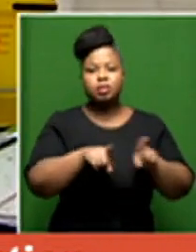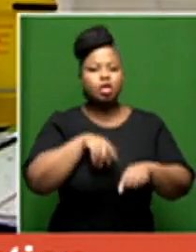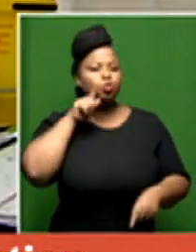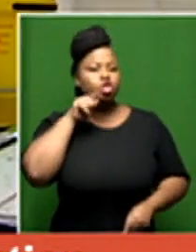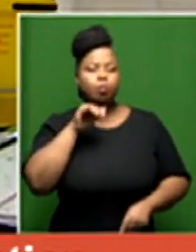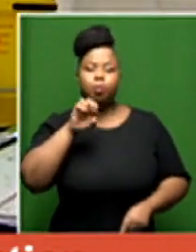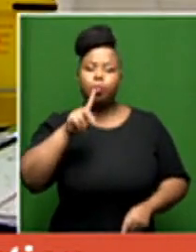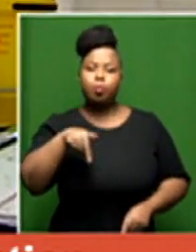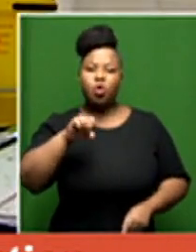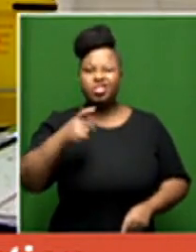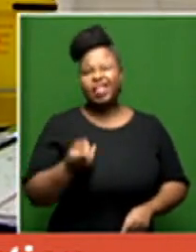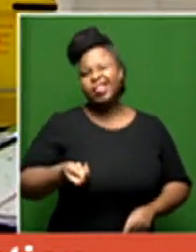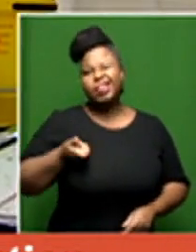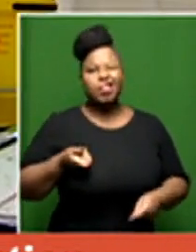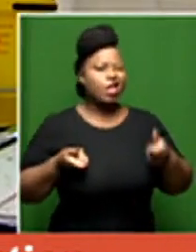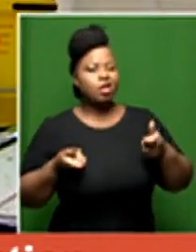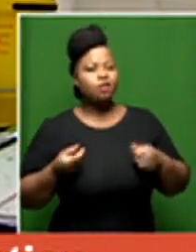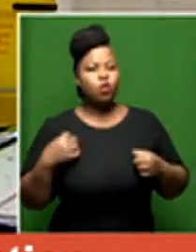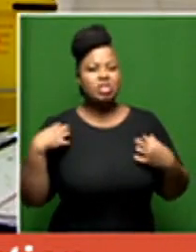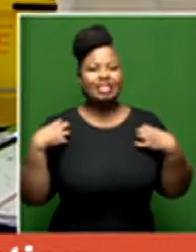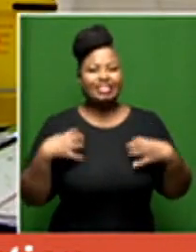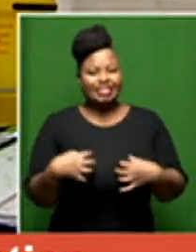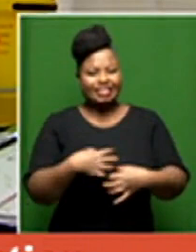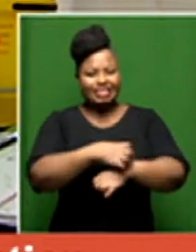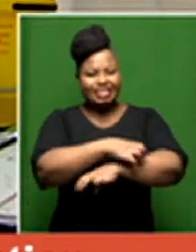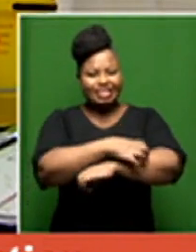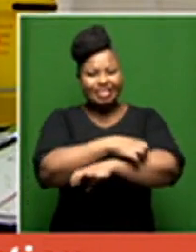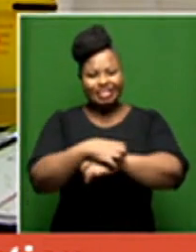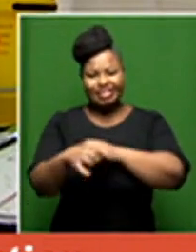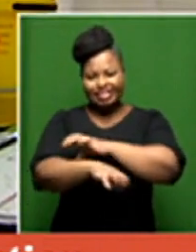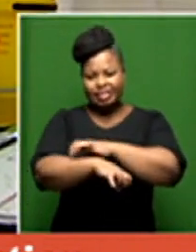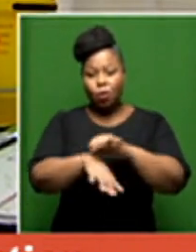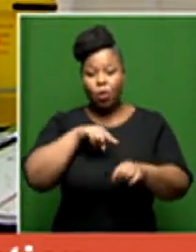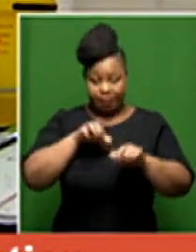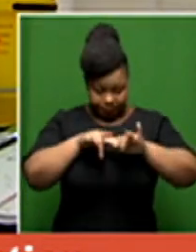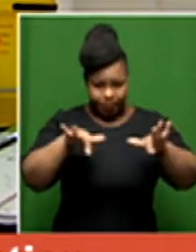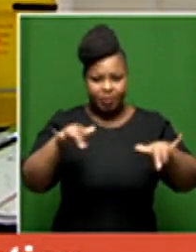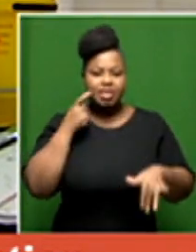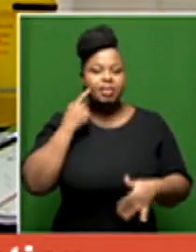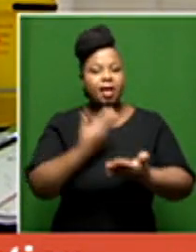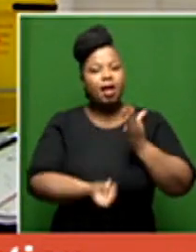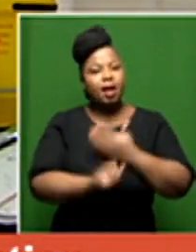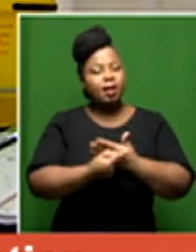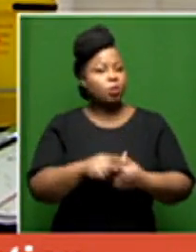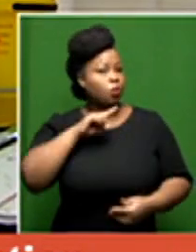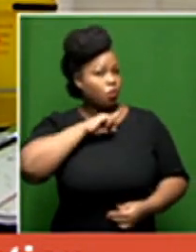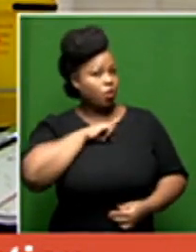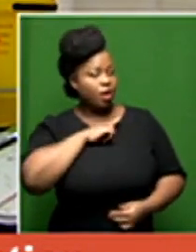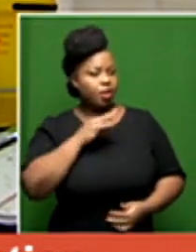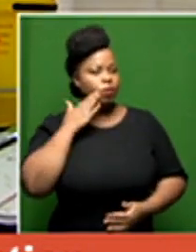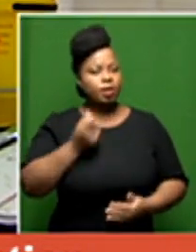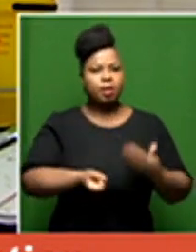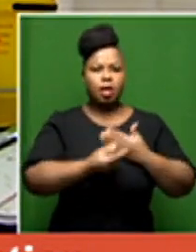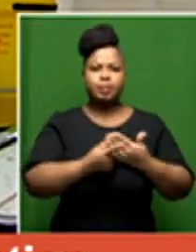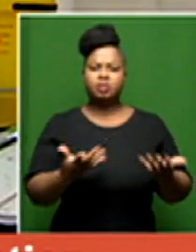the mild conditions. It is because they spread easily, and when they come and to